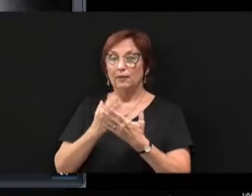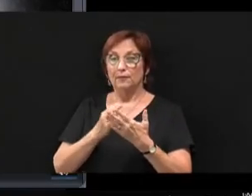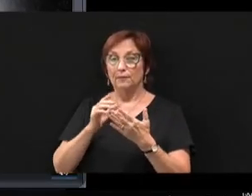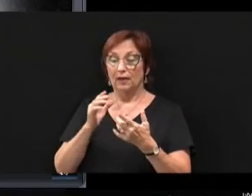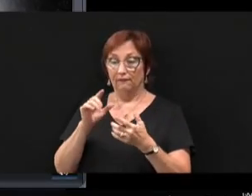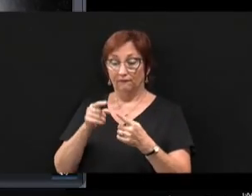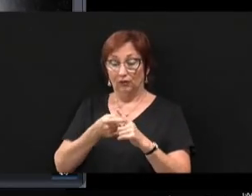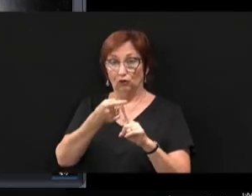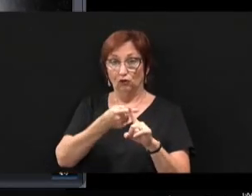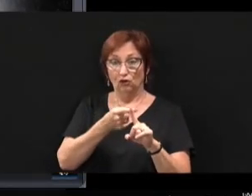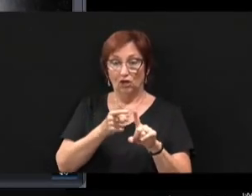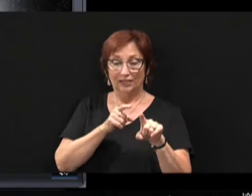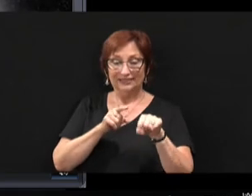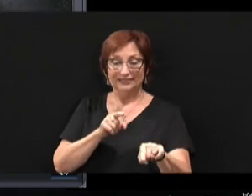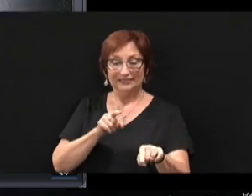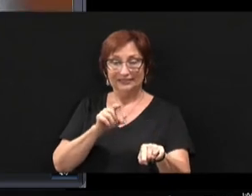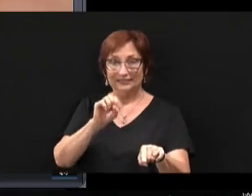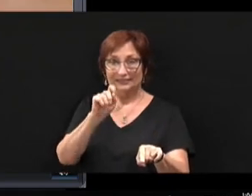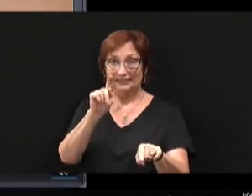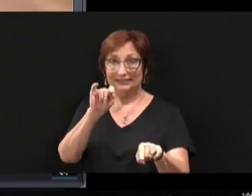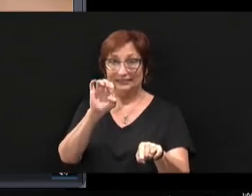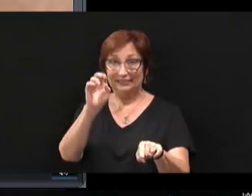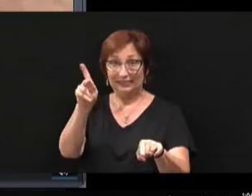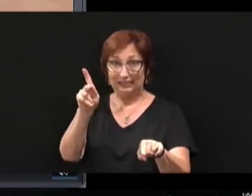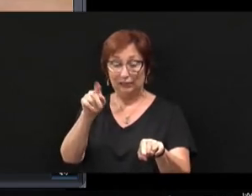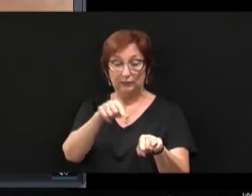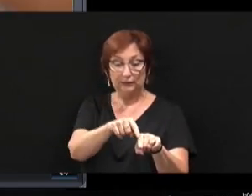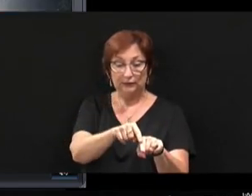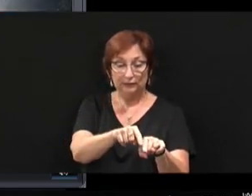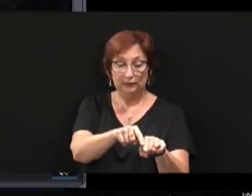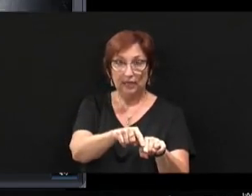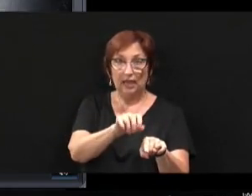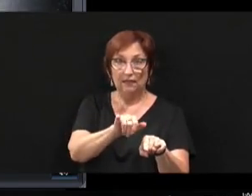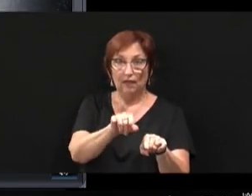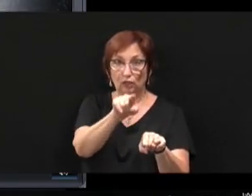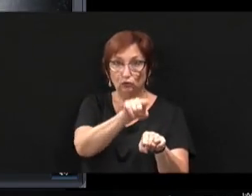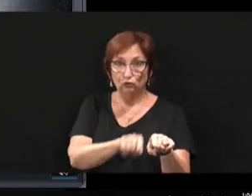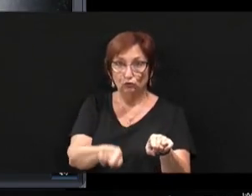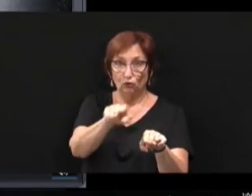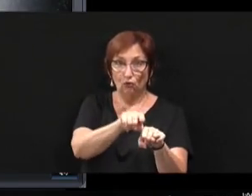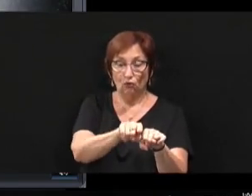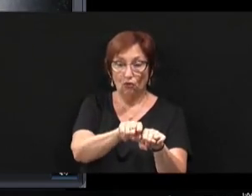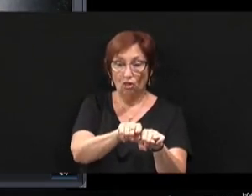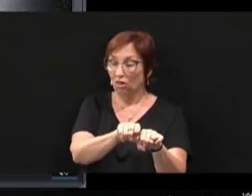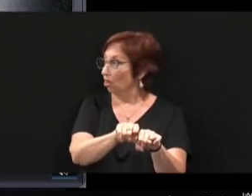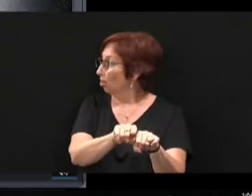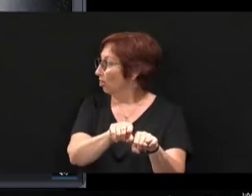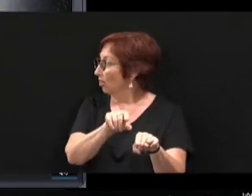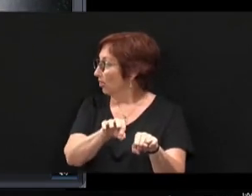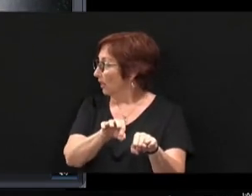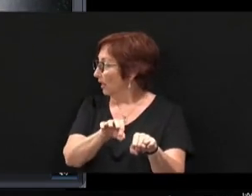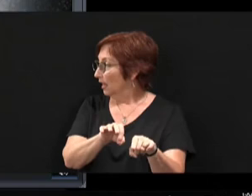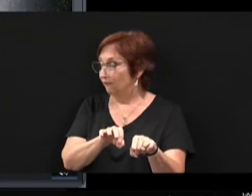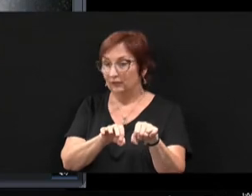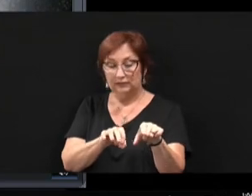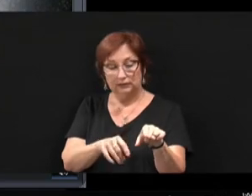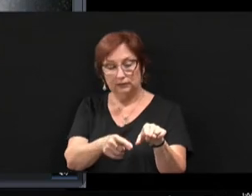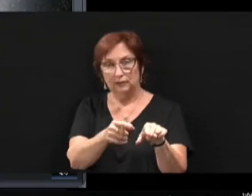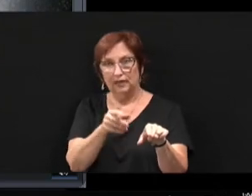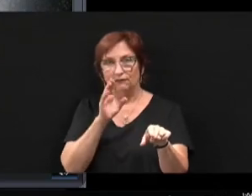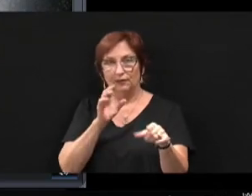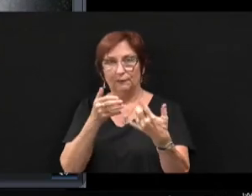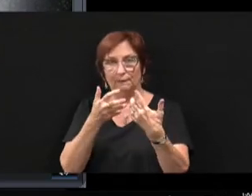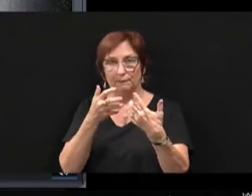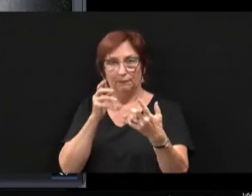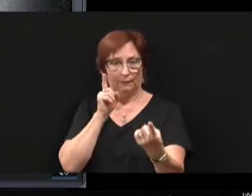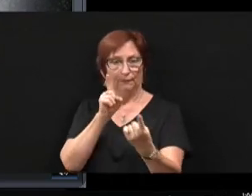stick, and if that ball or that circle fits on my thumb, then it's